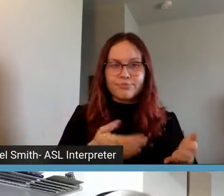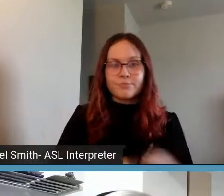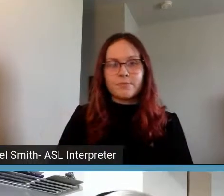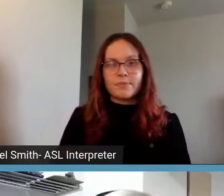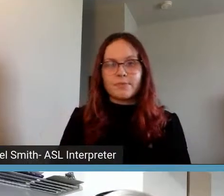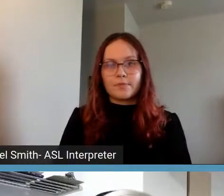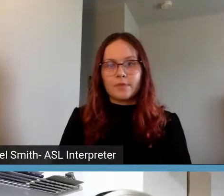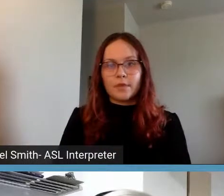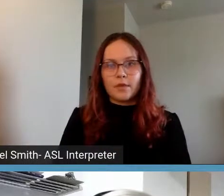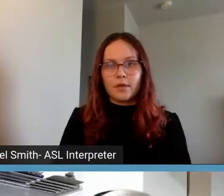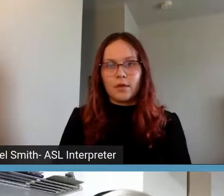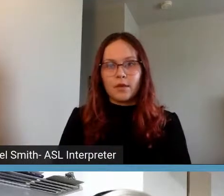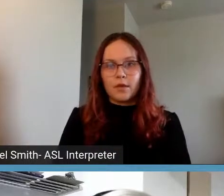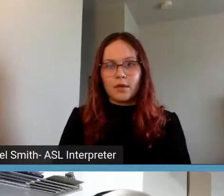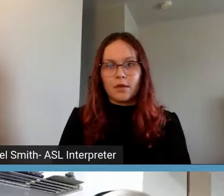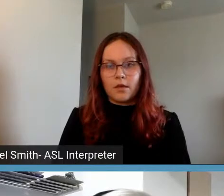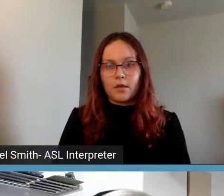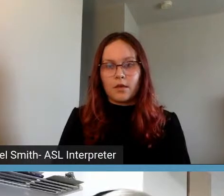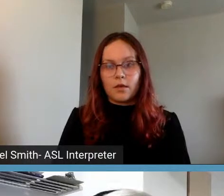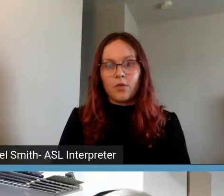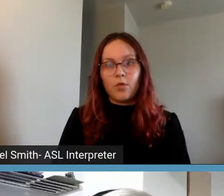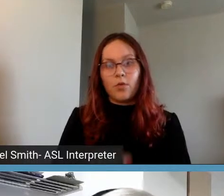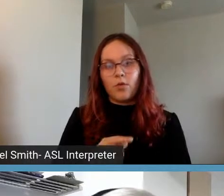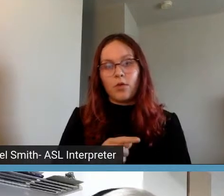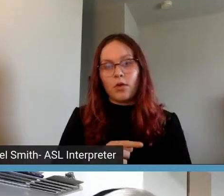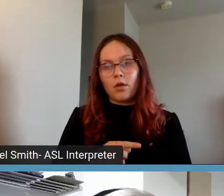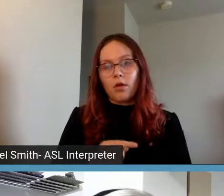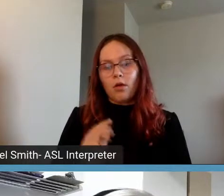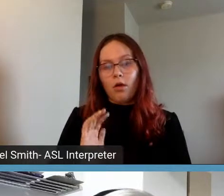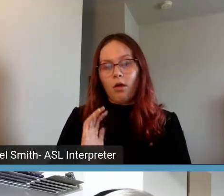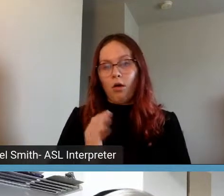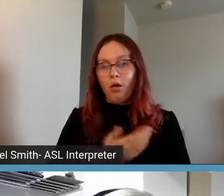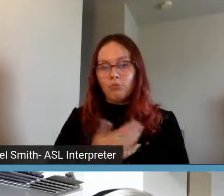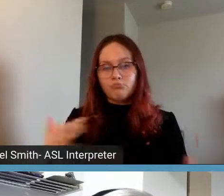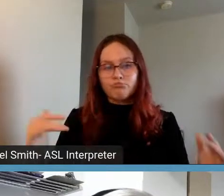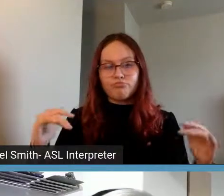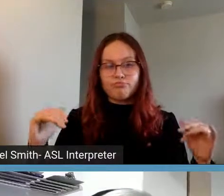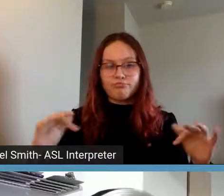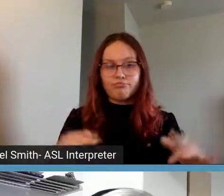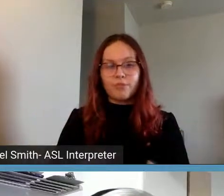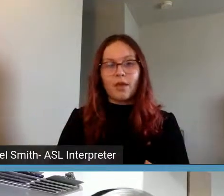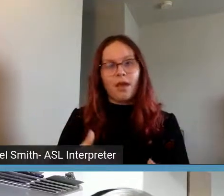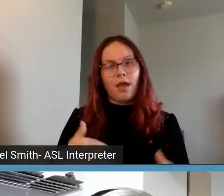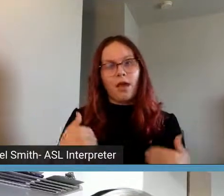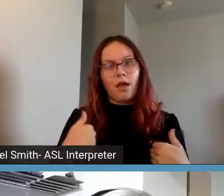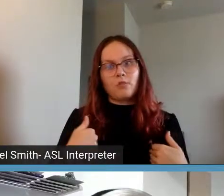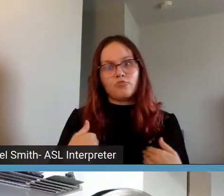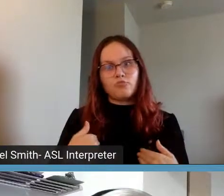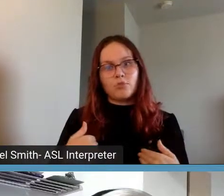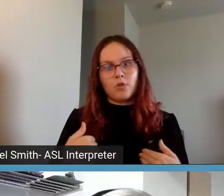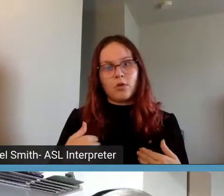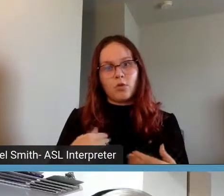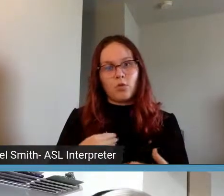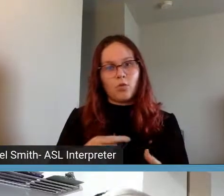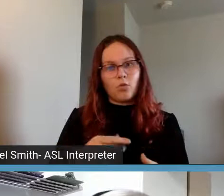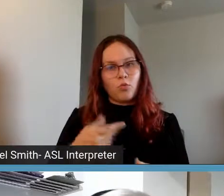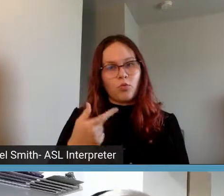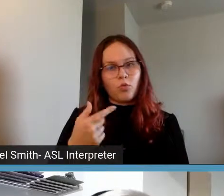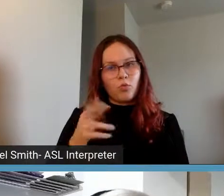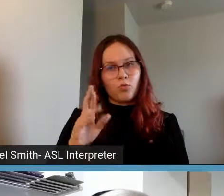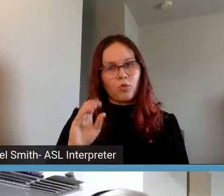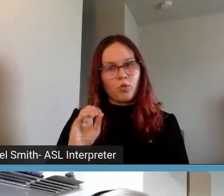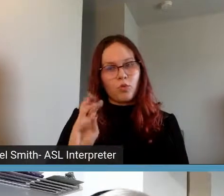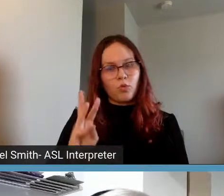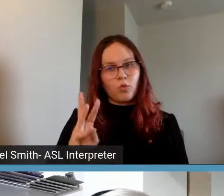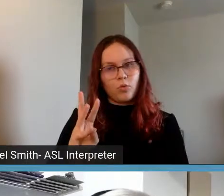Yeah, and in terms of our audience, I think we had an enormous growth in our public programs, and I think that was partly